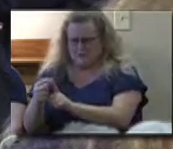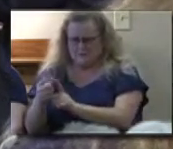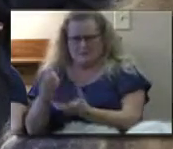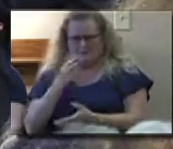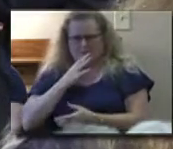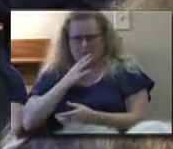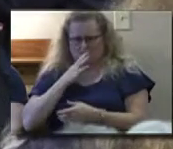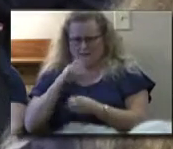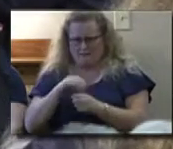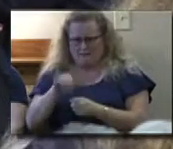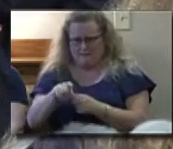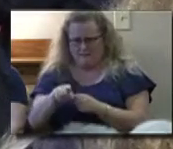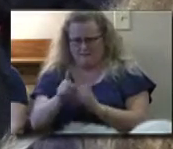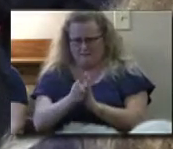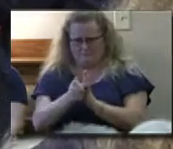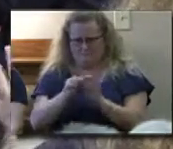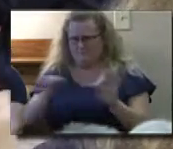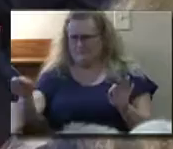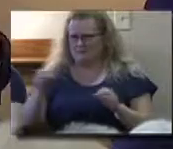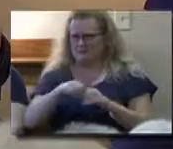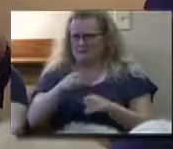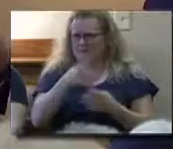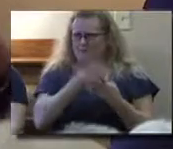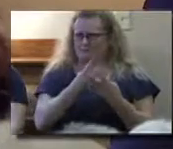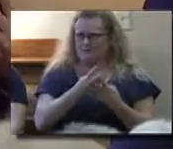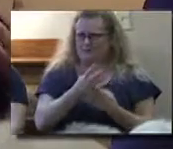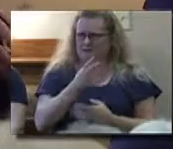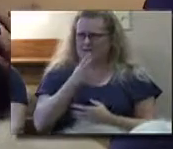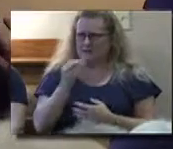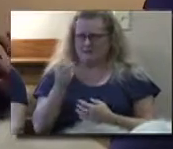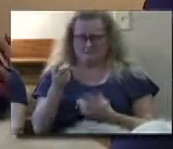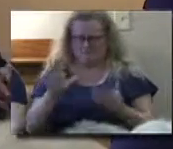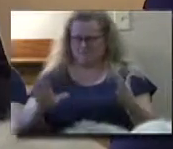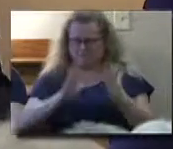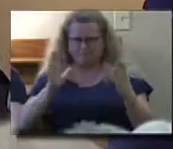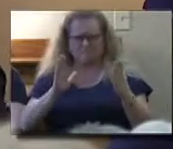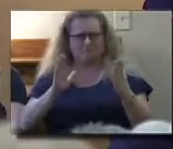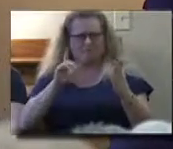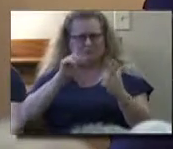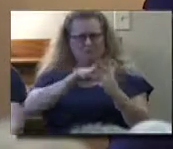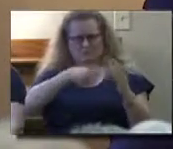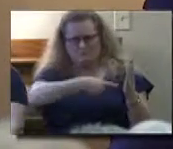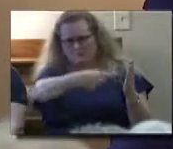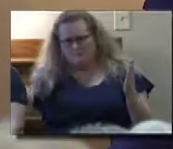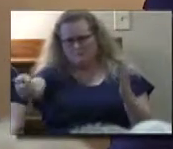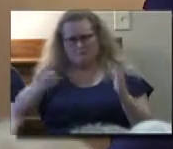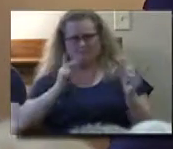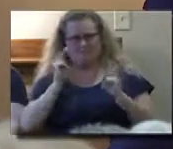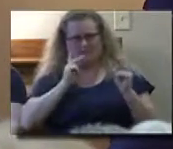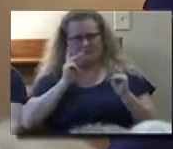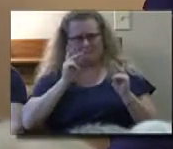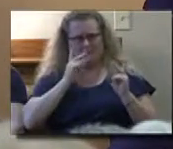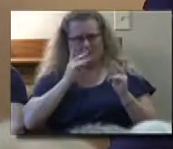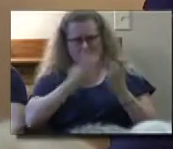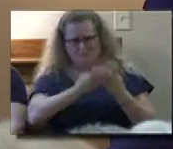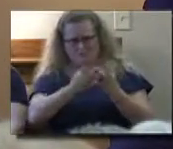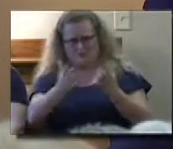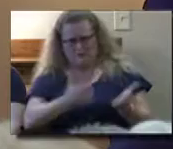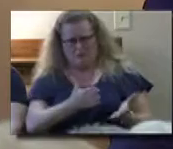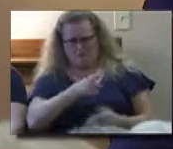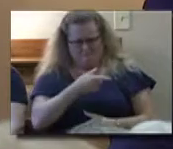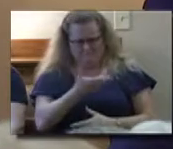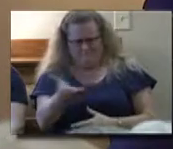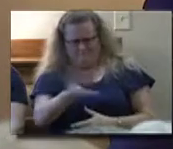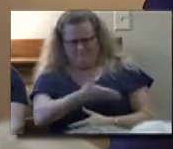great sincerity and directly into the eyes of people who didn't deserve her